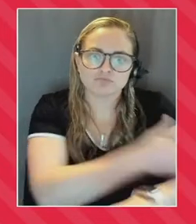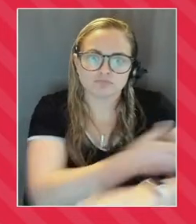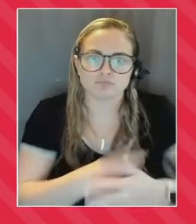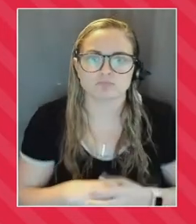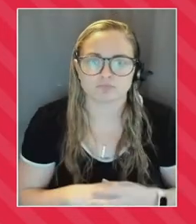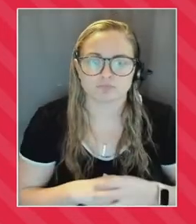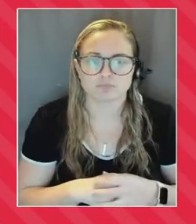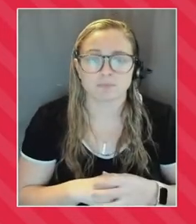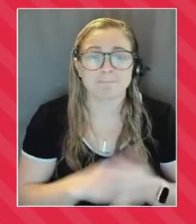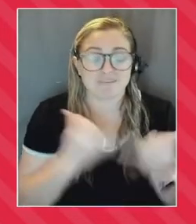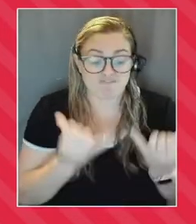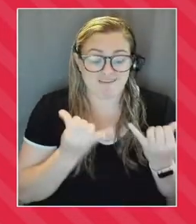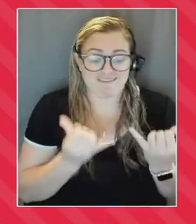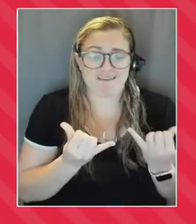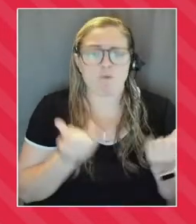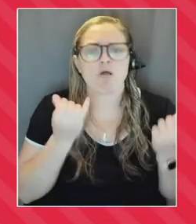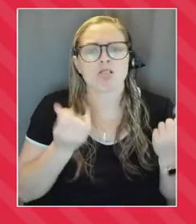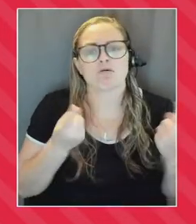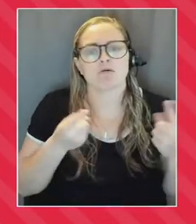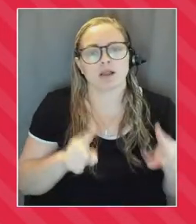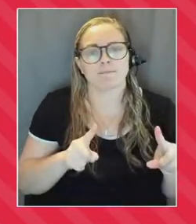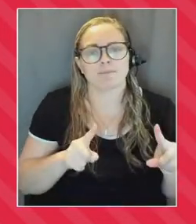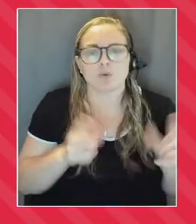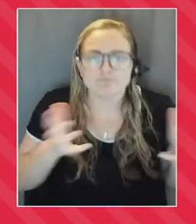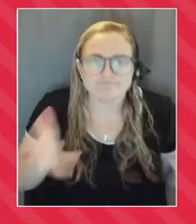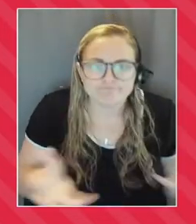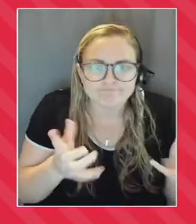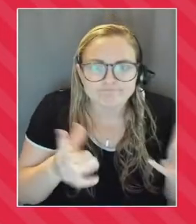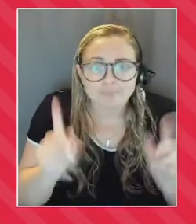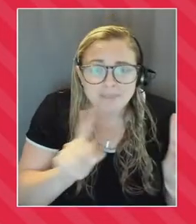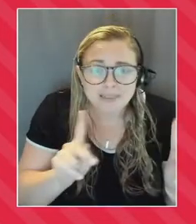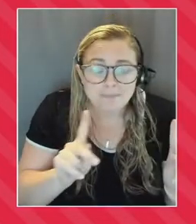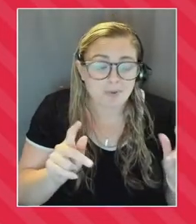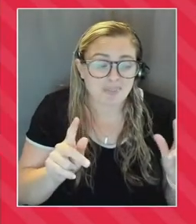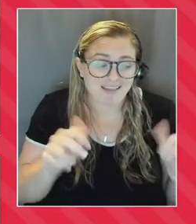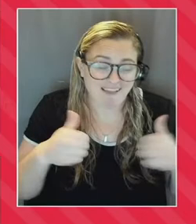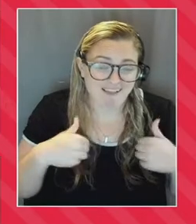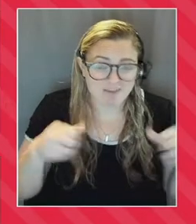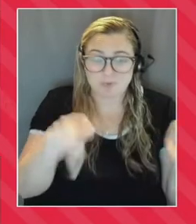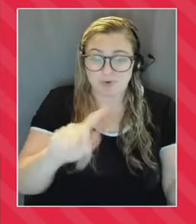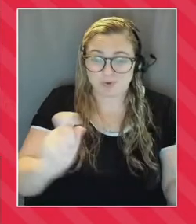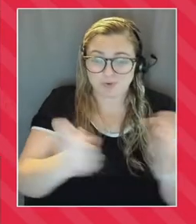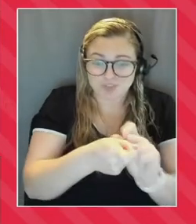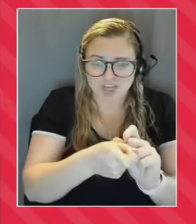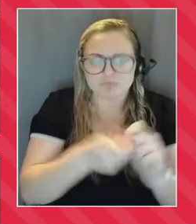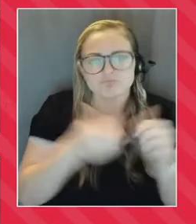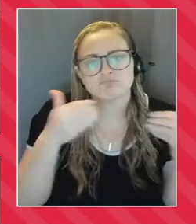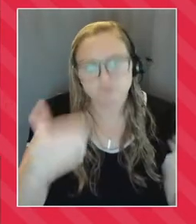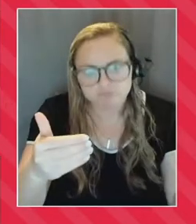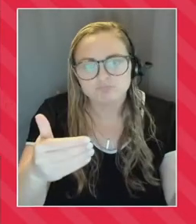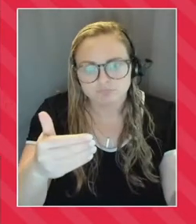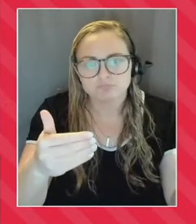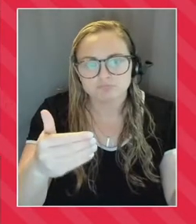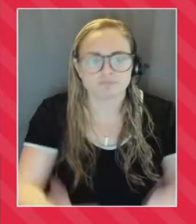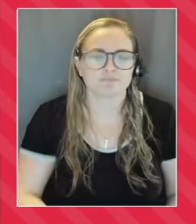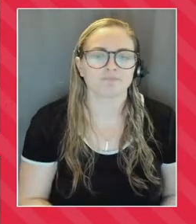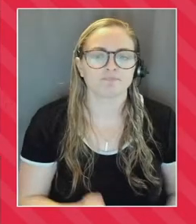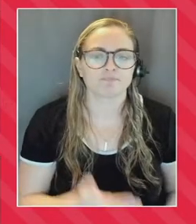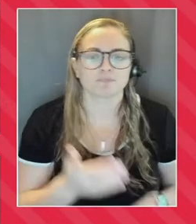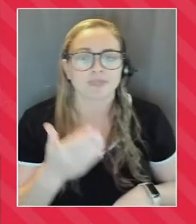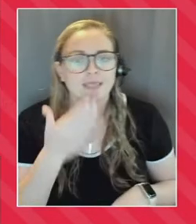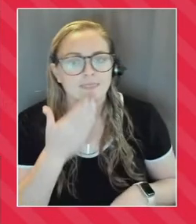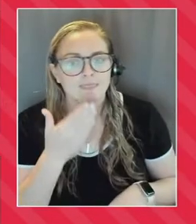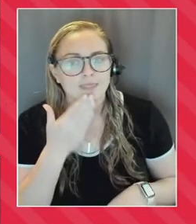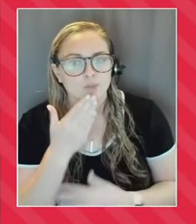lot can happen, and I would urge all of you who have the ability to make changes to do so. Thank you. Dr. Odom Jung,